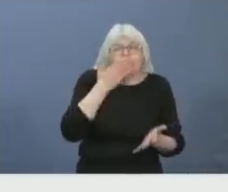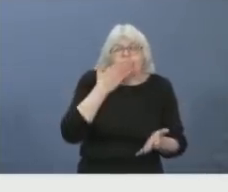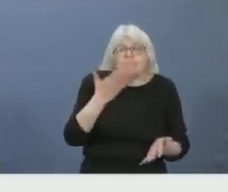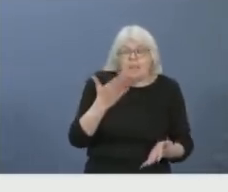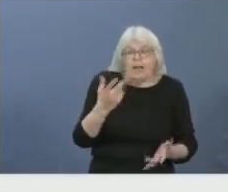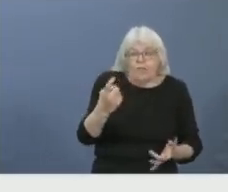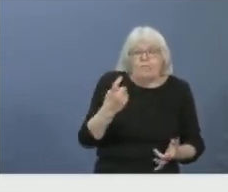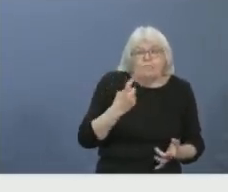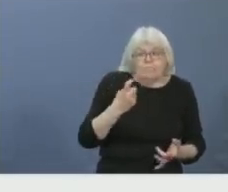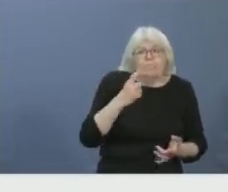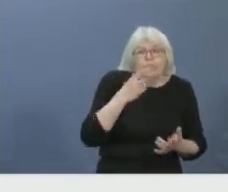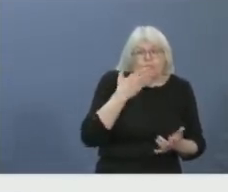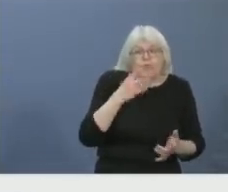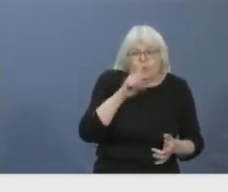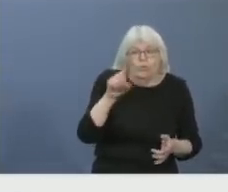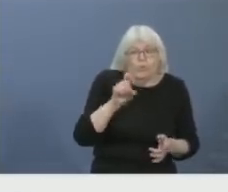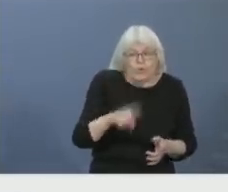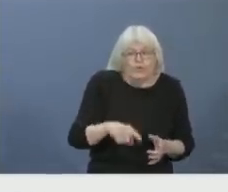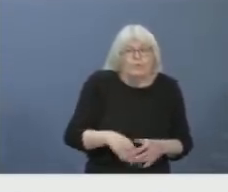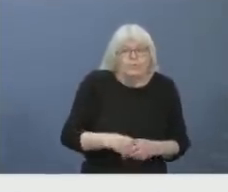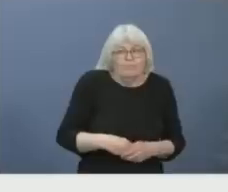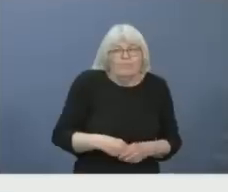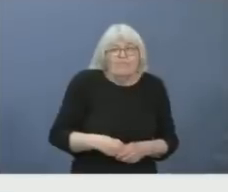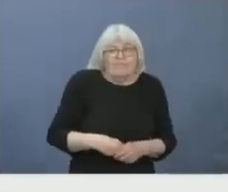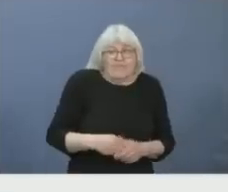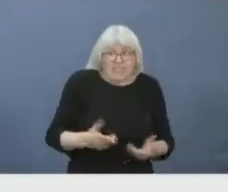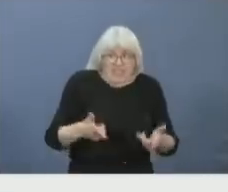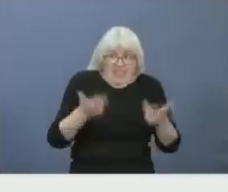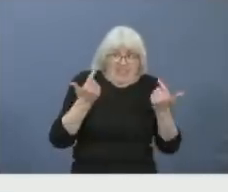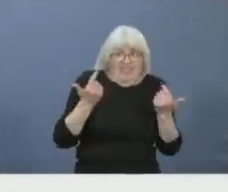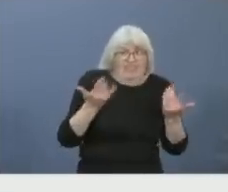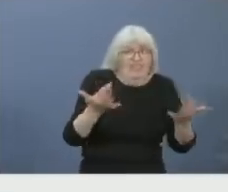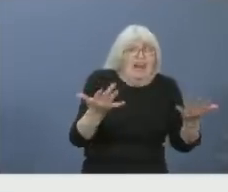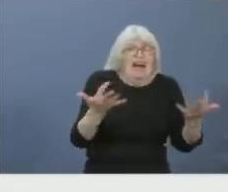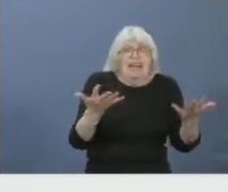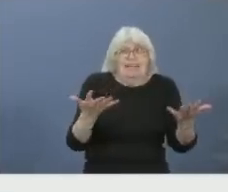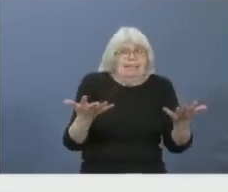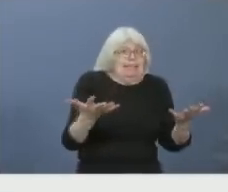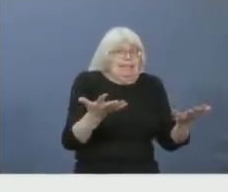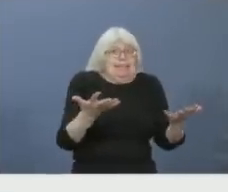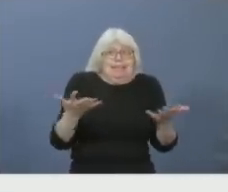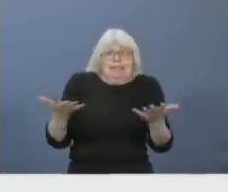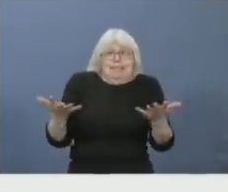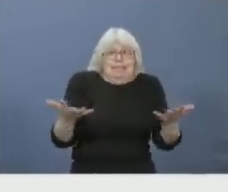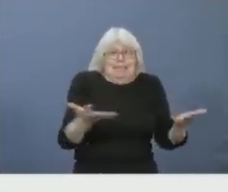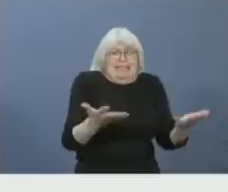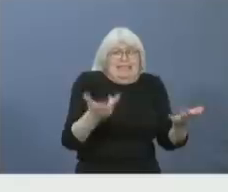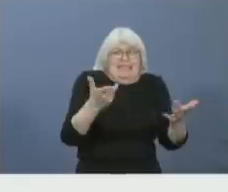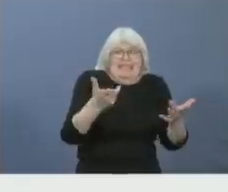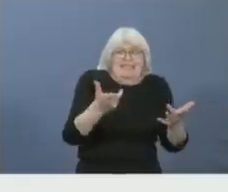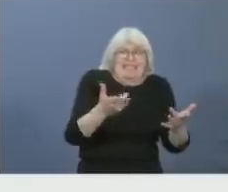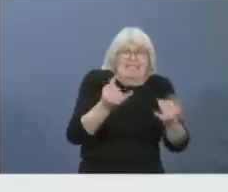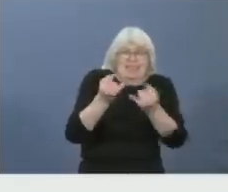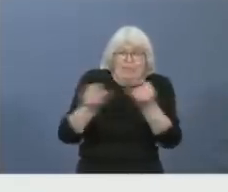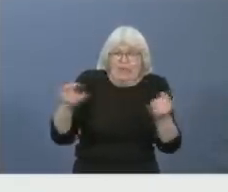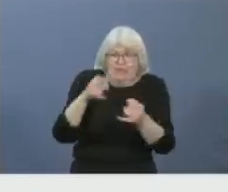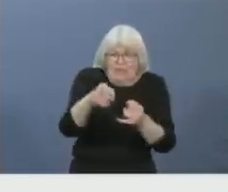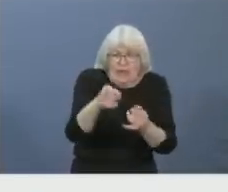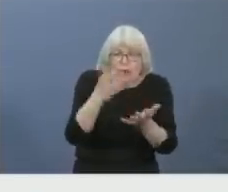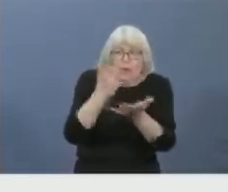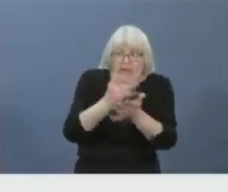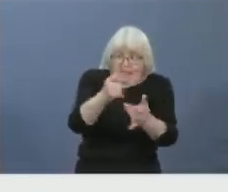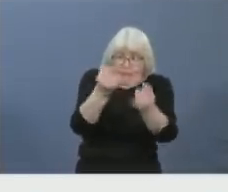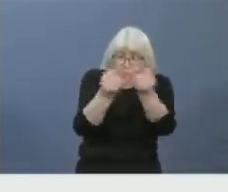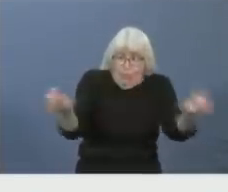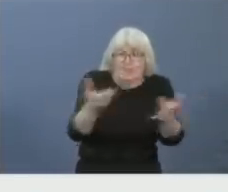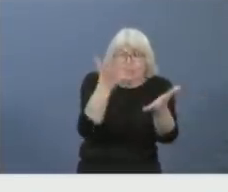These fires are beyond our resource capacity, and that's why we're prioritizing resources, and that's why they remain out of control. And that's why we continue to